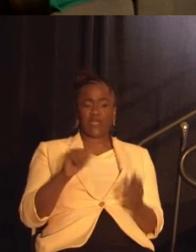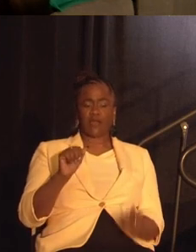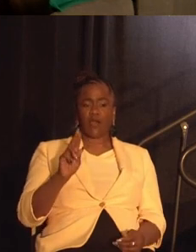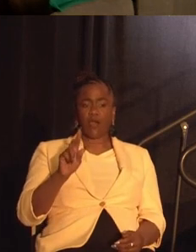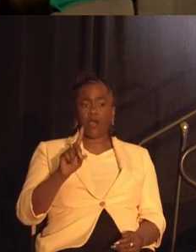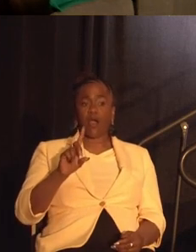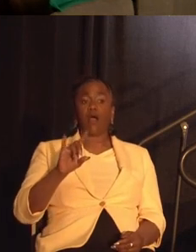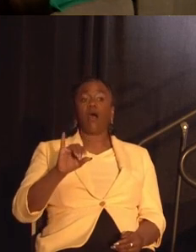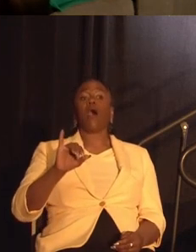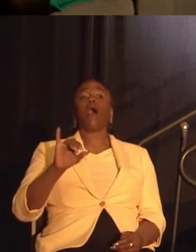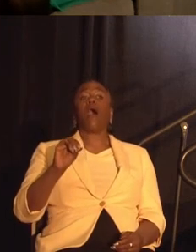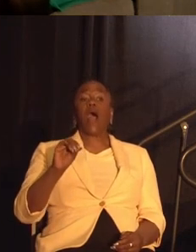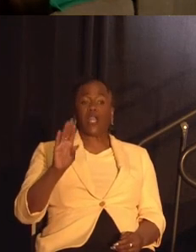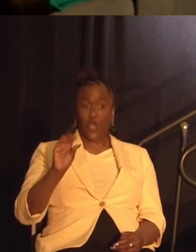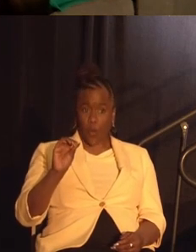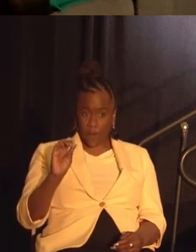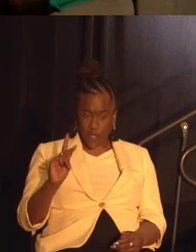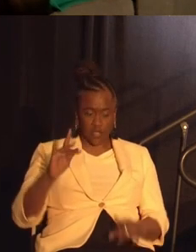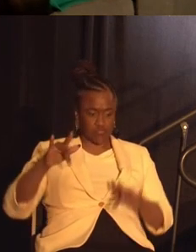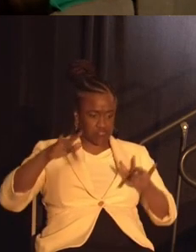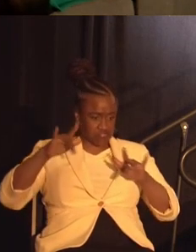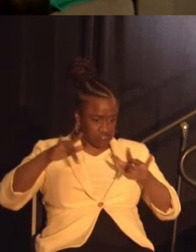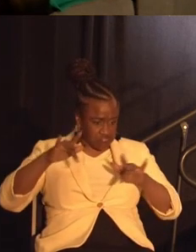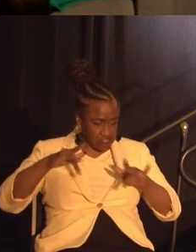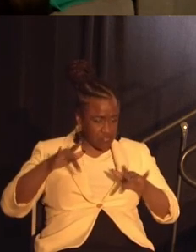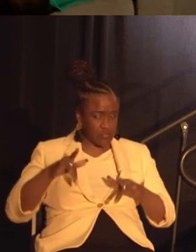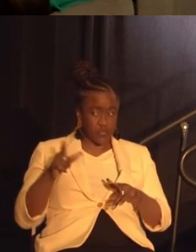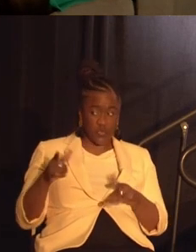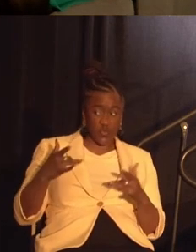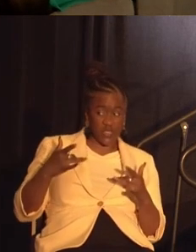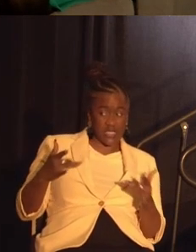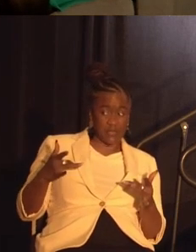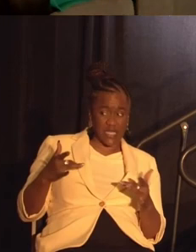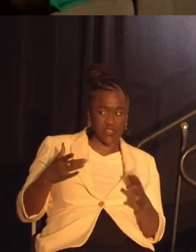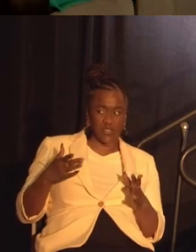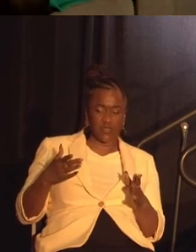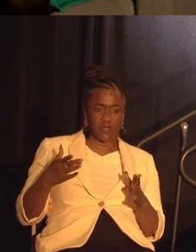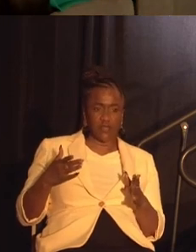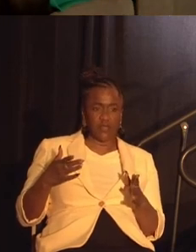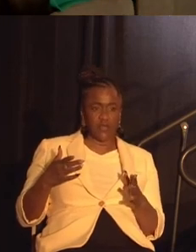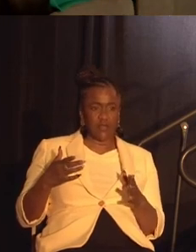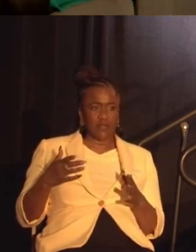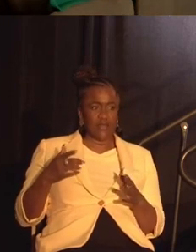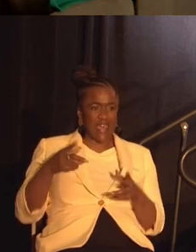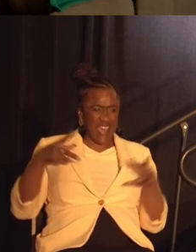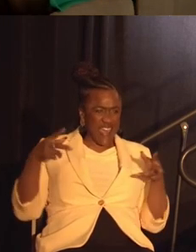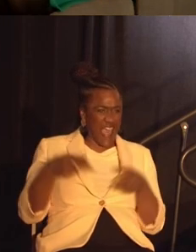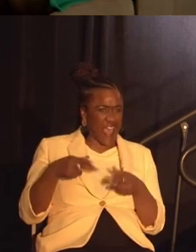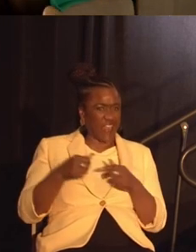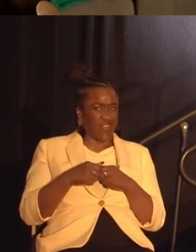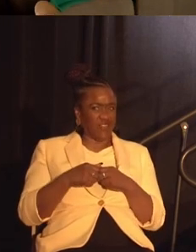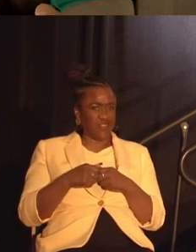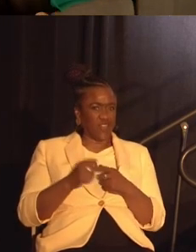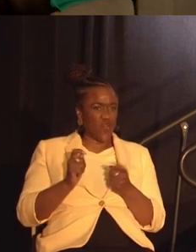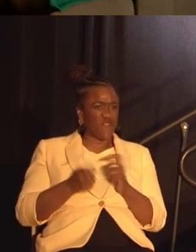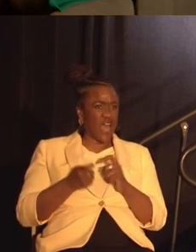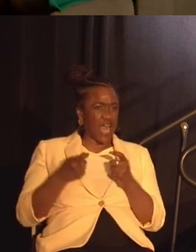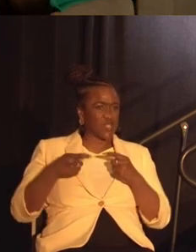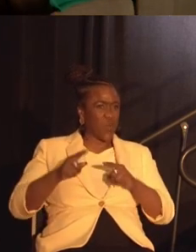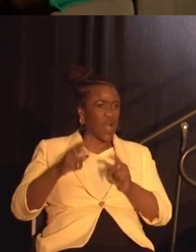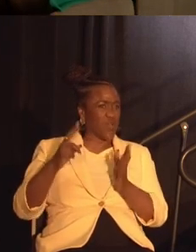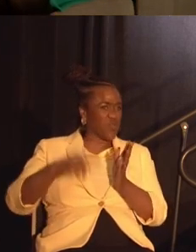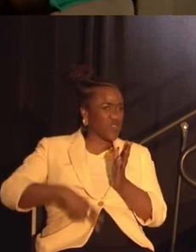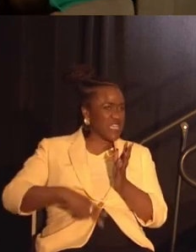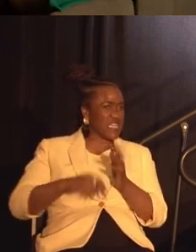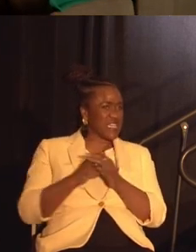actually written the book. Do you have a temptation to ever line edit or revise when you're reading? I mean, and how